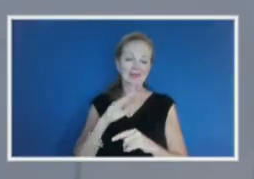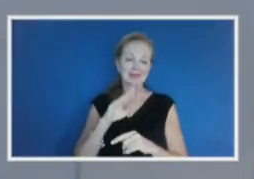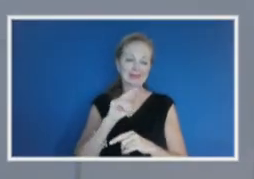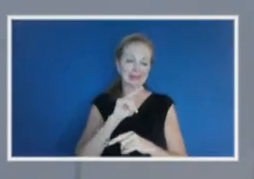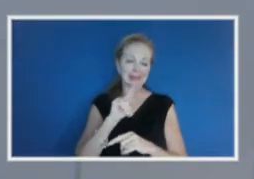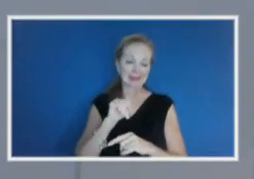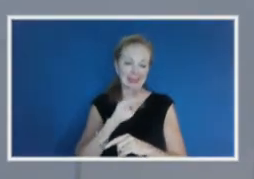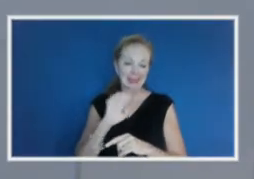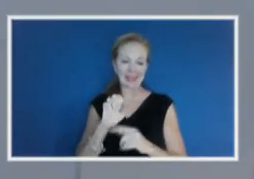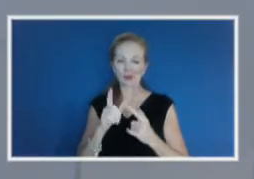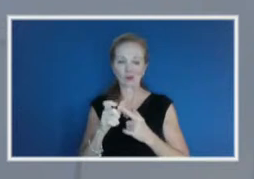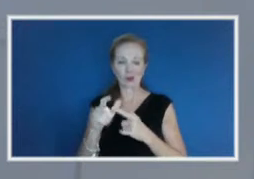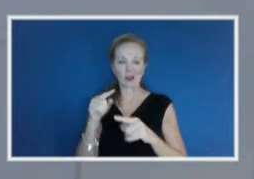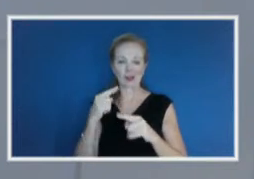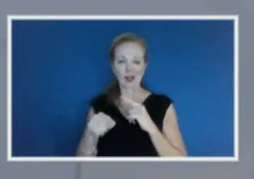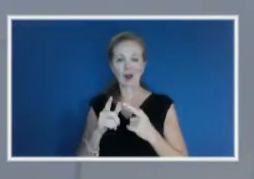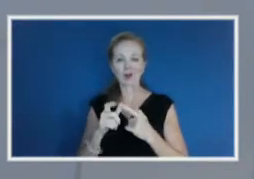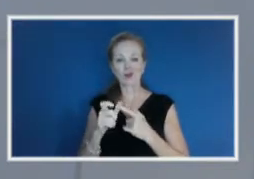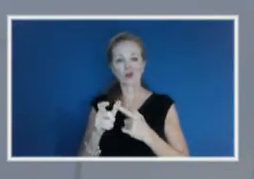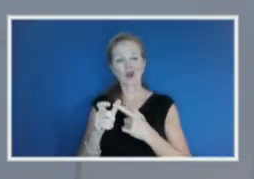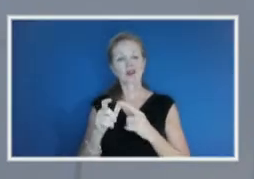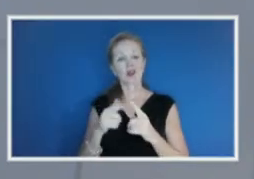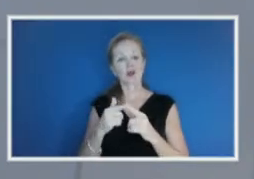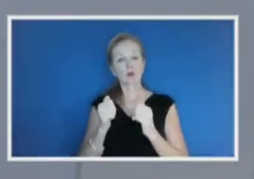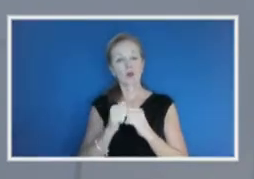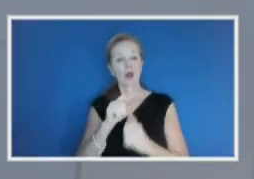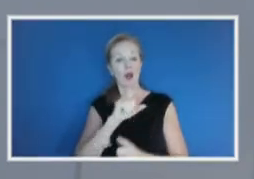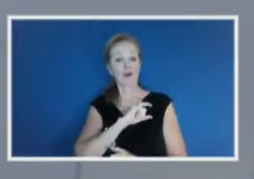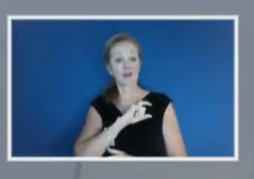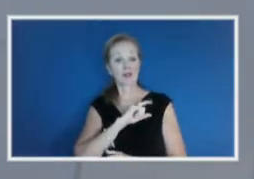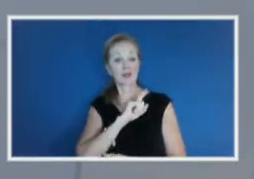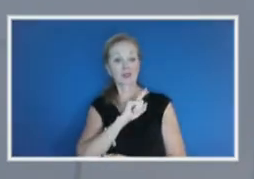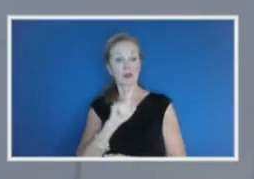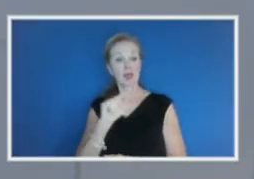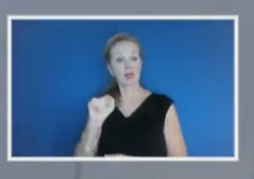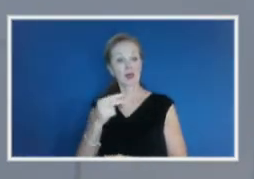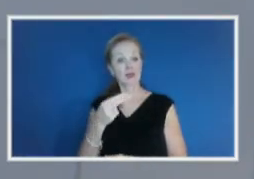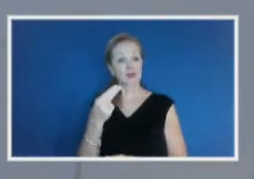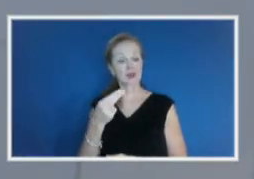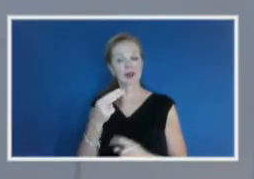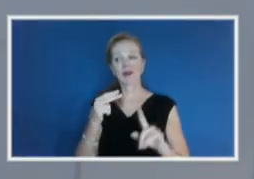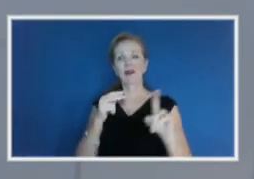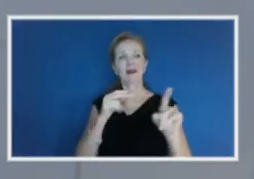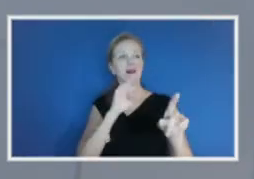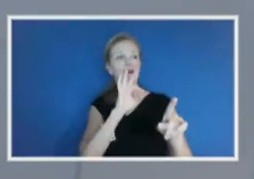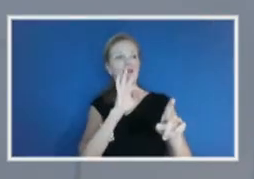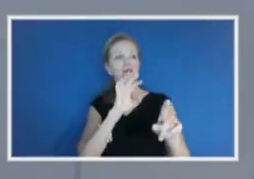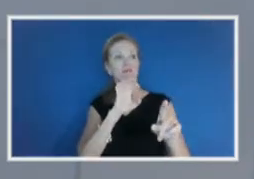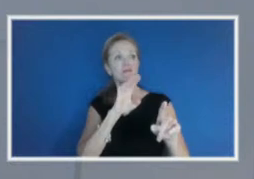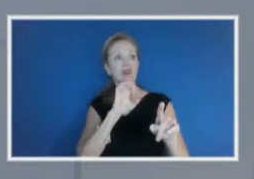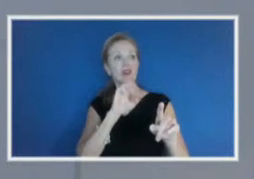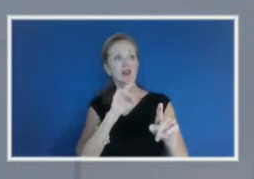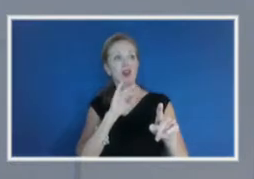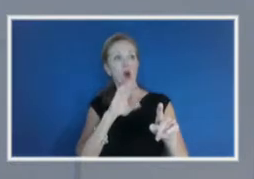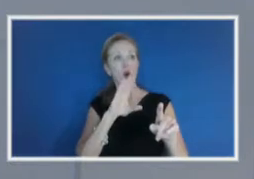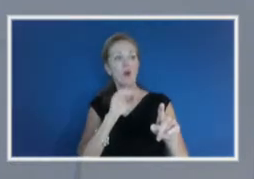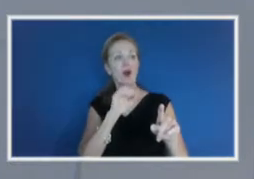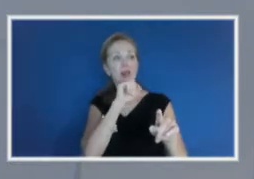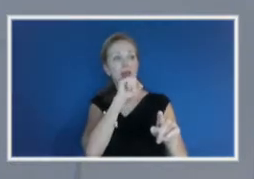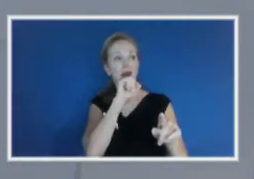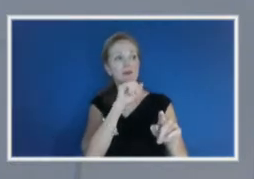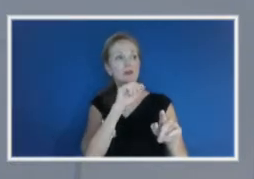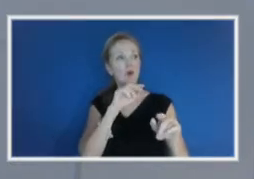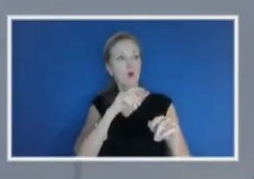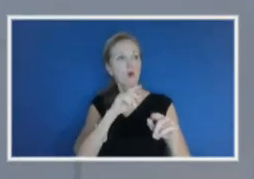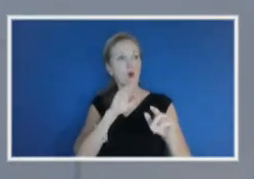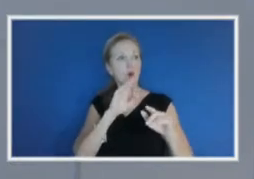to riding along with the officer this coming Thursday. And Federico, I would love to walk the neighborhood with some of the team members